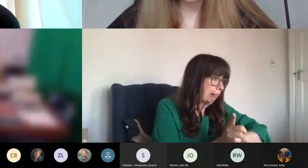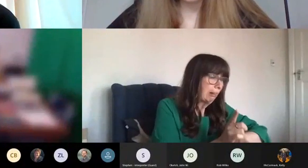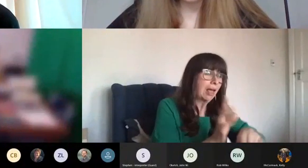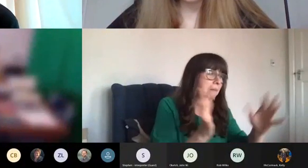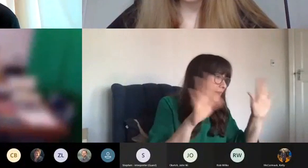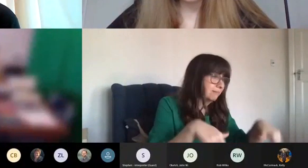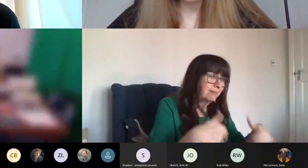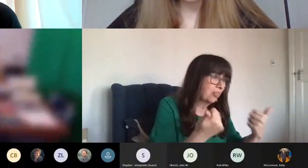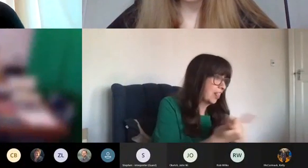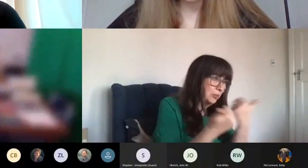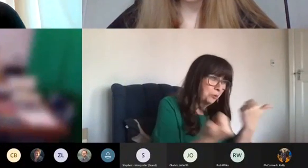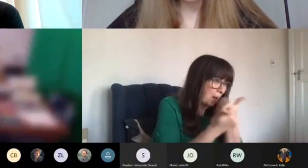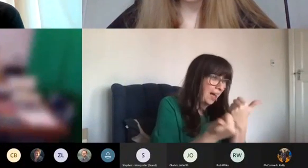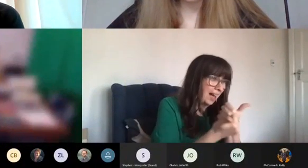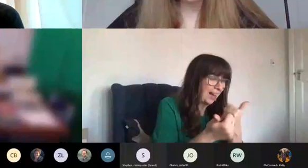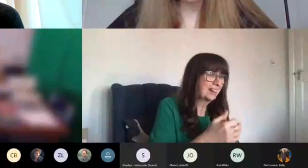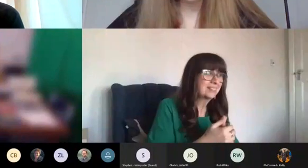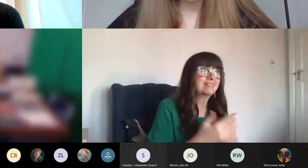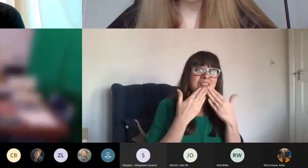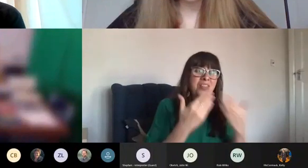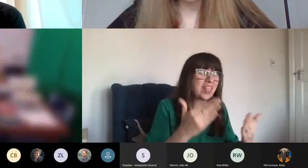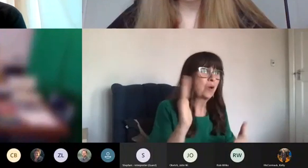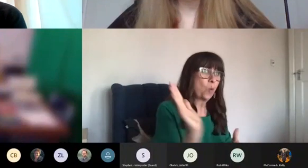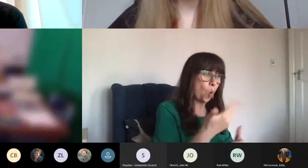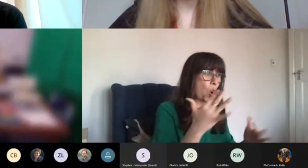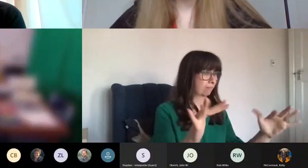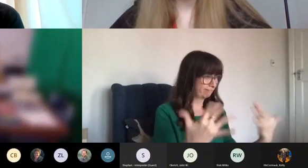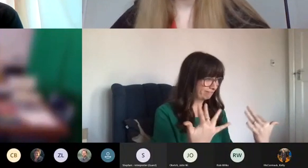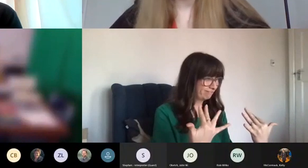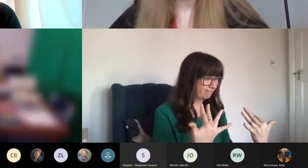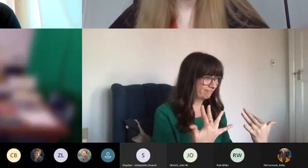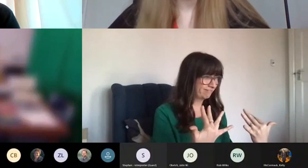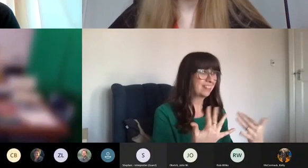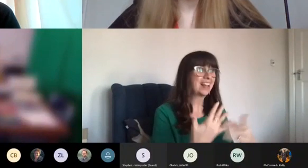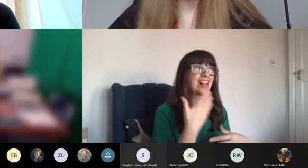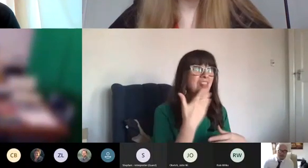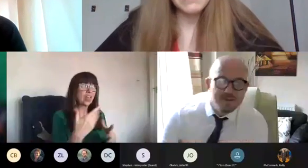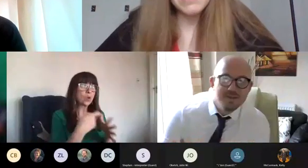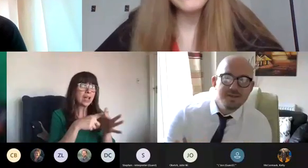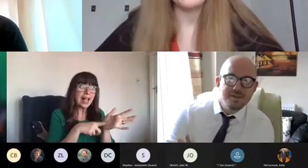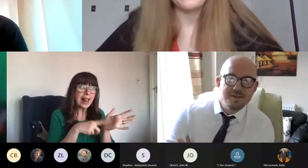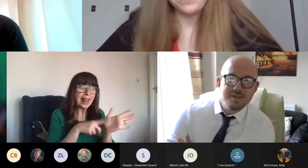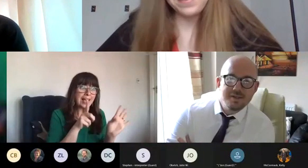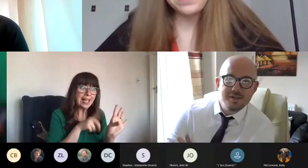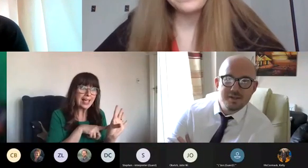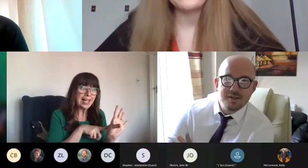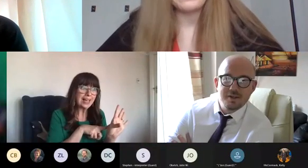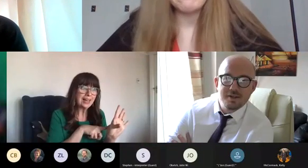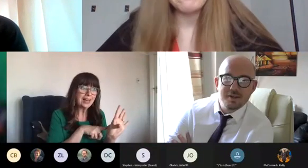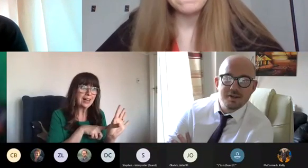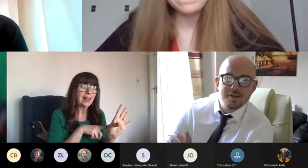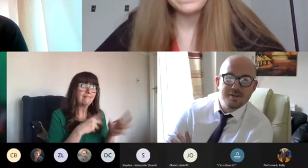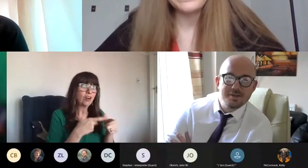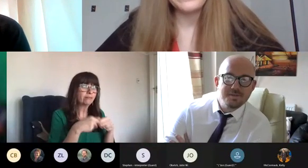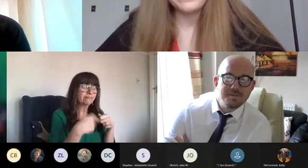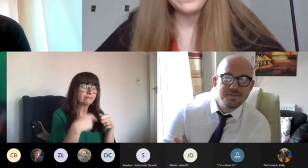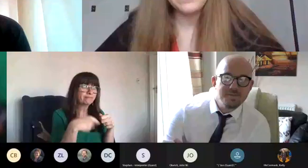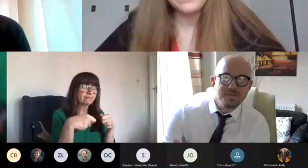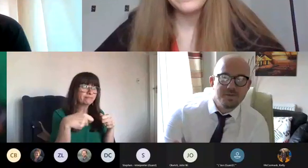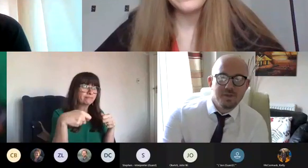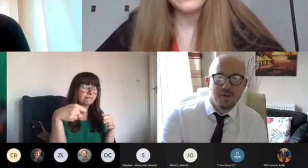not necessarily a bad thing. So thanks, everybody. And I should also thank Kelly for setting all this up and doing all